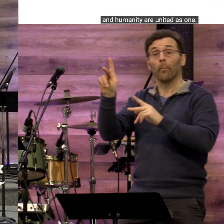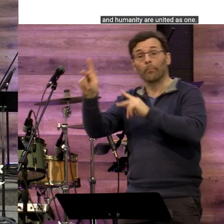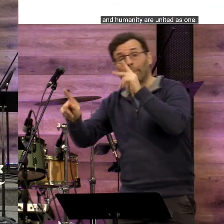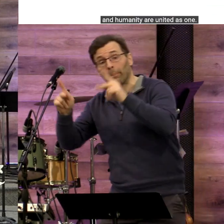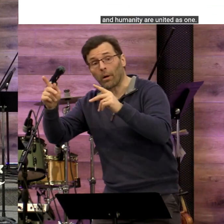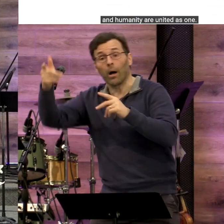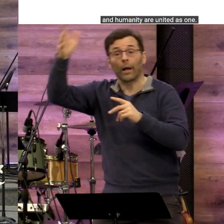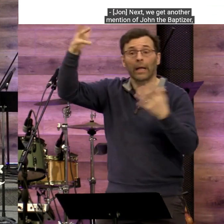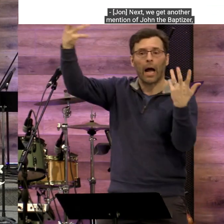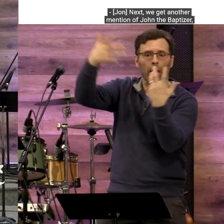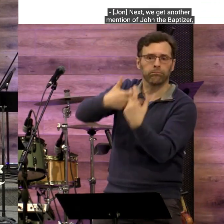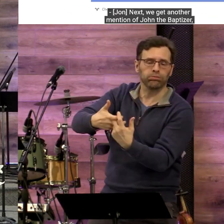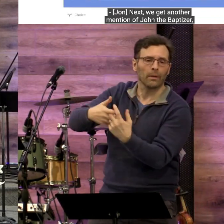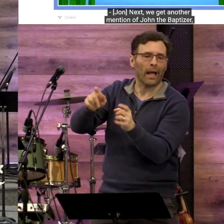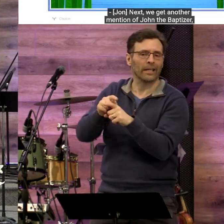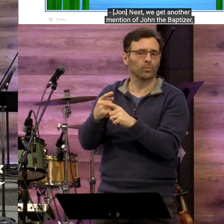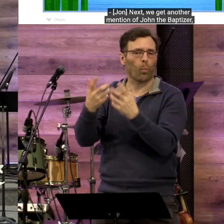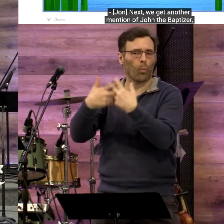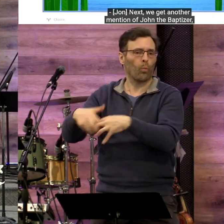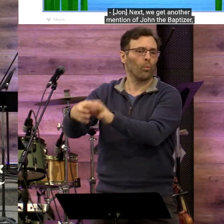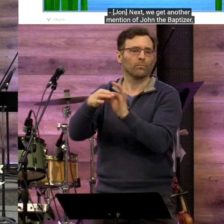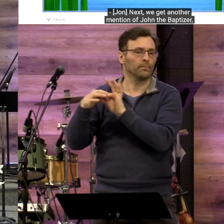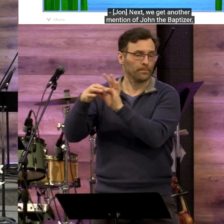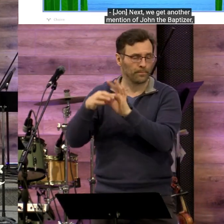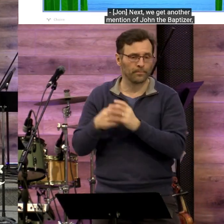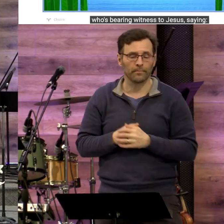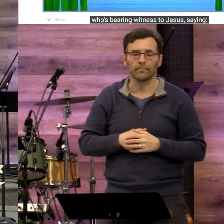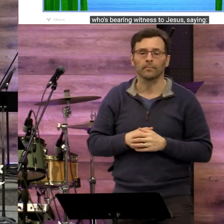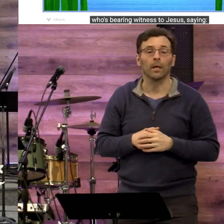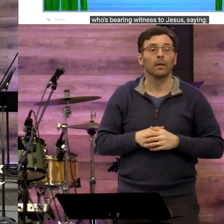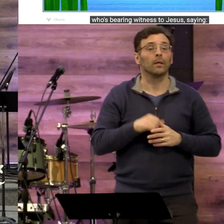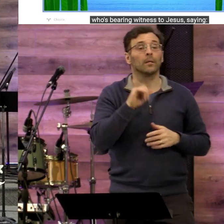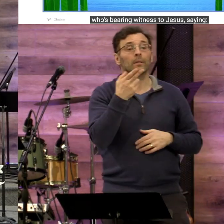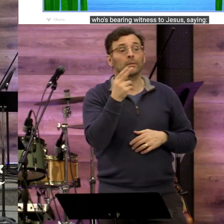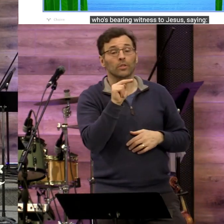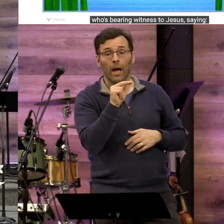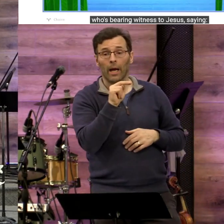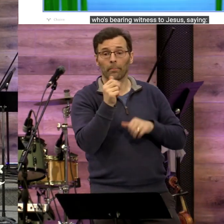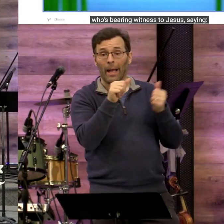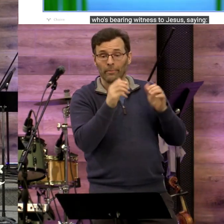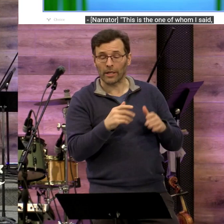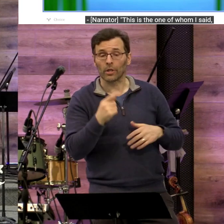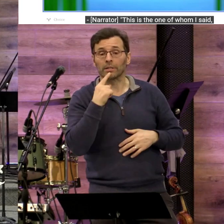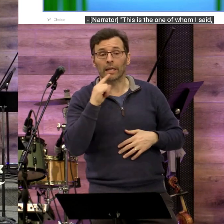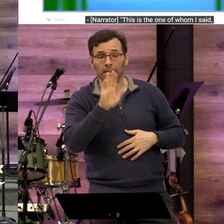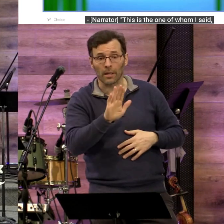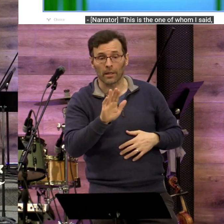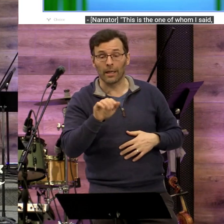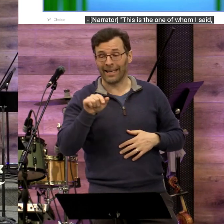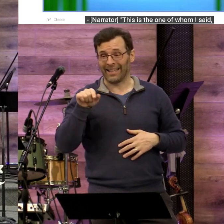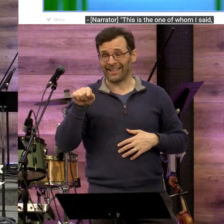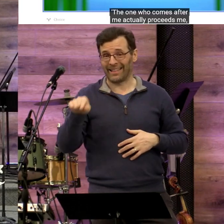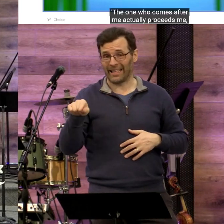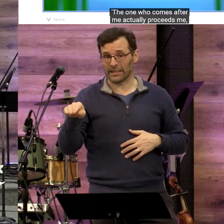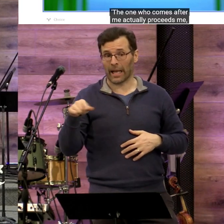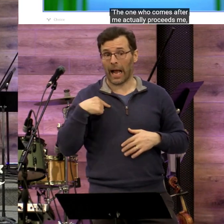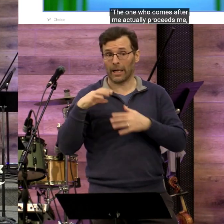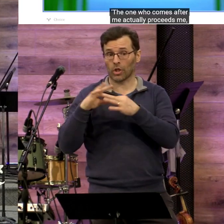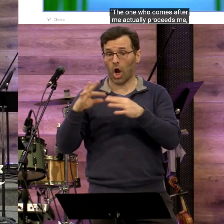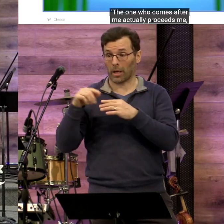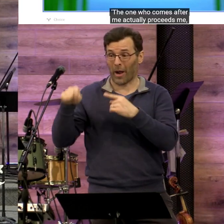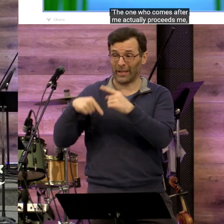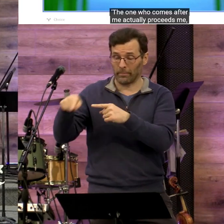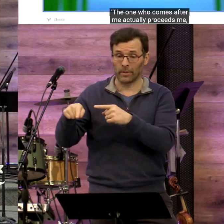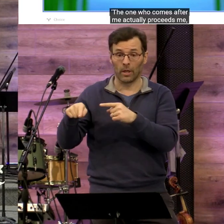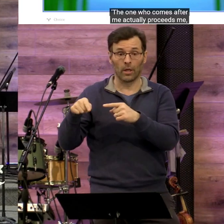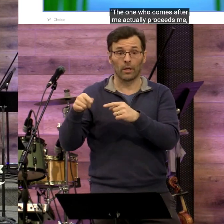as one. Next, we get another mention of John the Baptizer, who's bearing witness to Jesus, saying, "This is the one of whom I said, the one